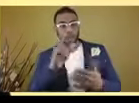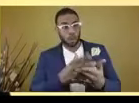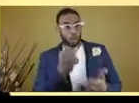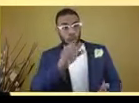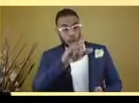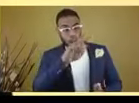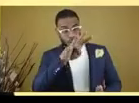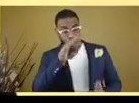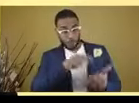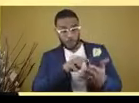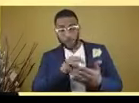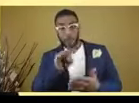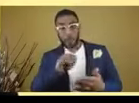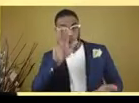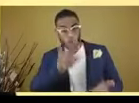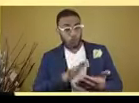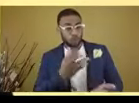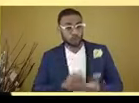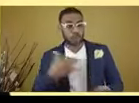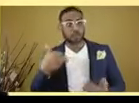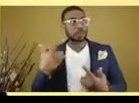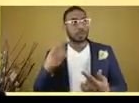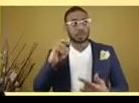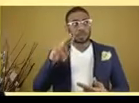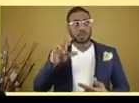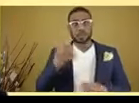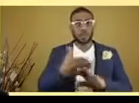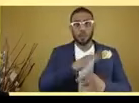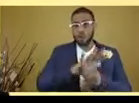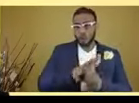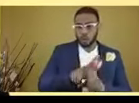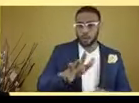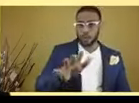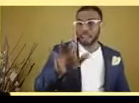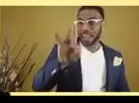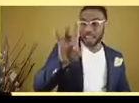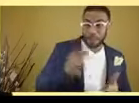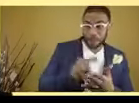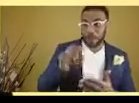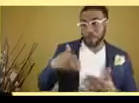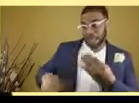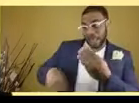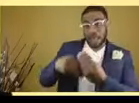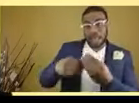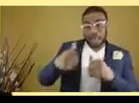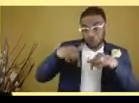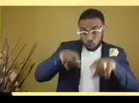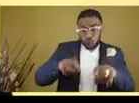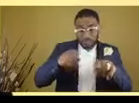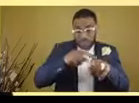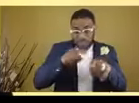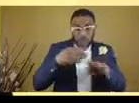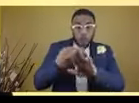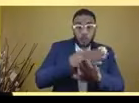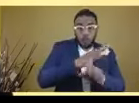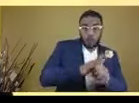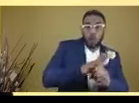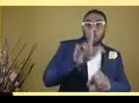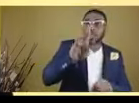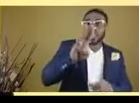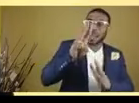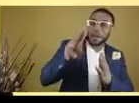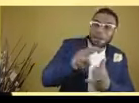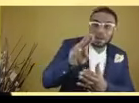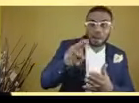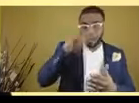people are poor and low wealth since before COVID. 8 million have been added. In doing that, in before COVID, 26 million Black